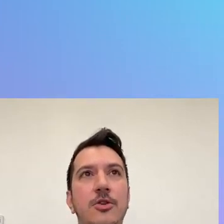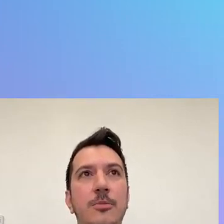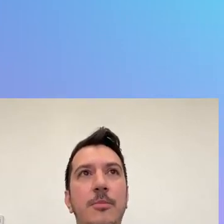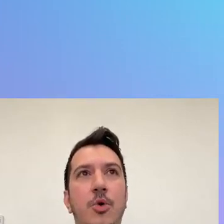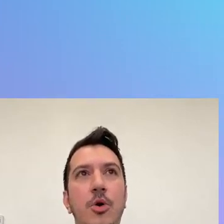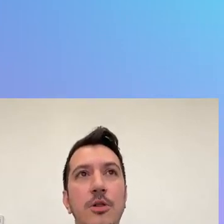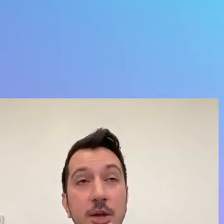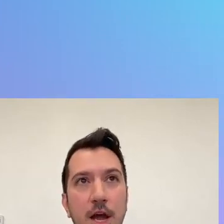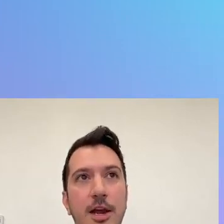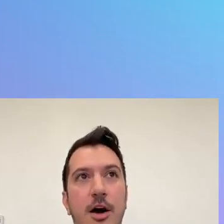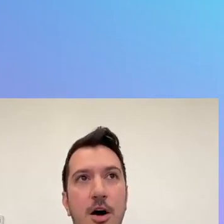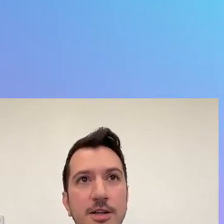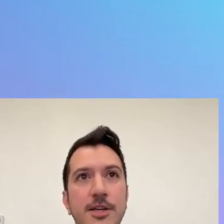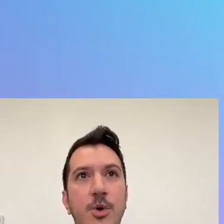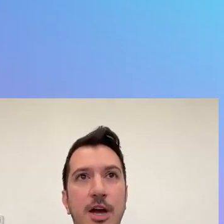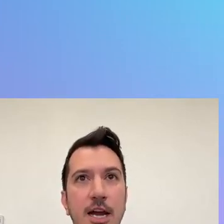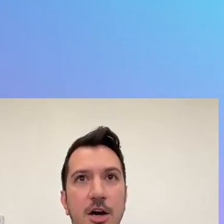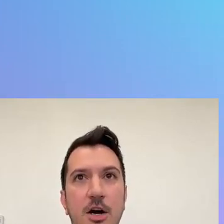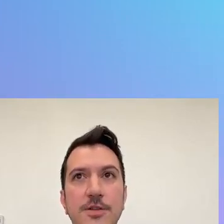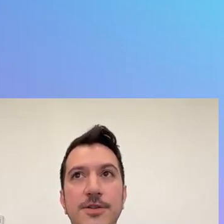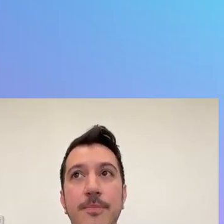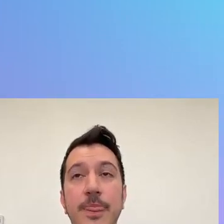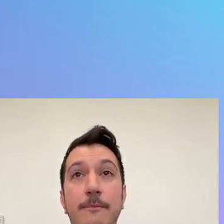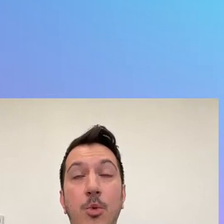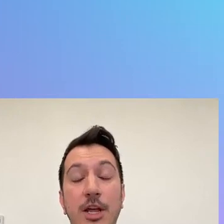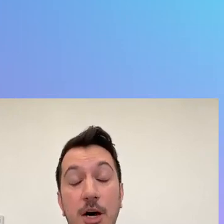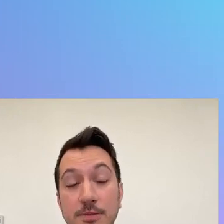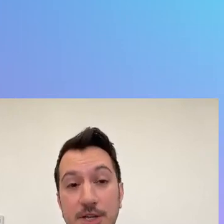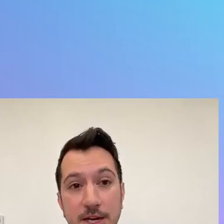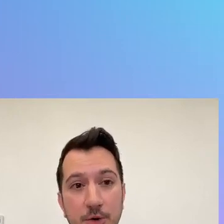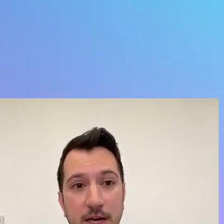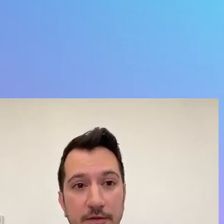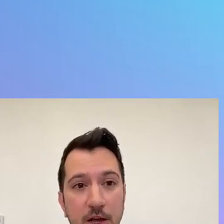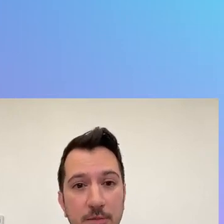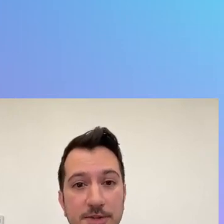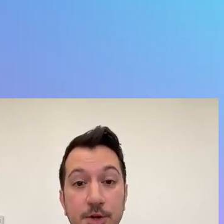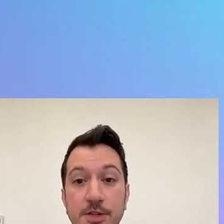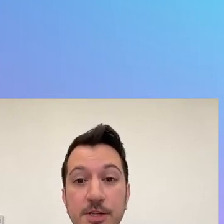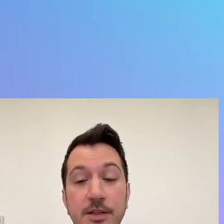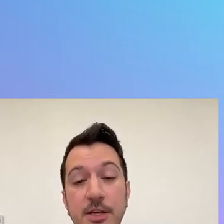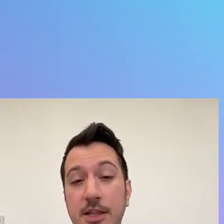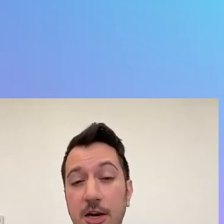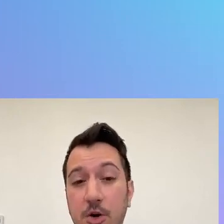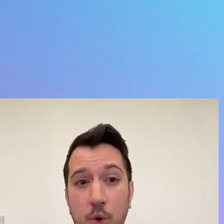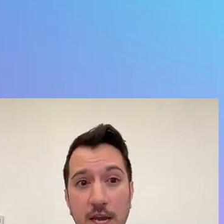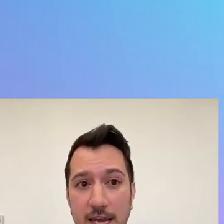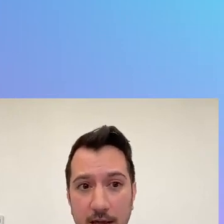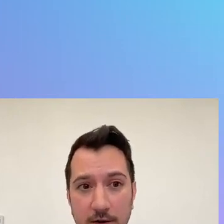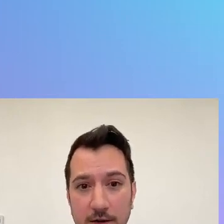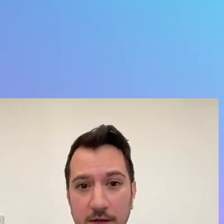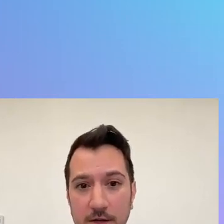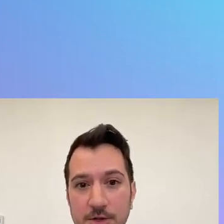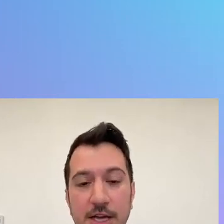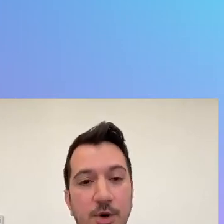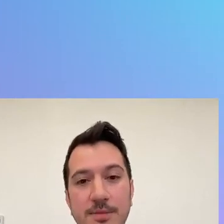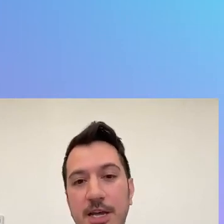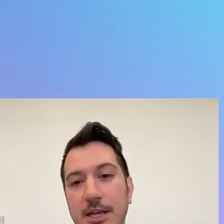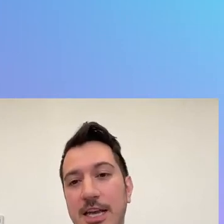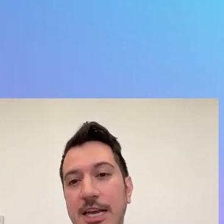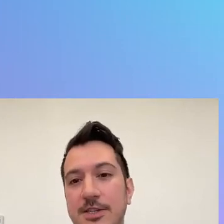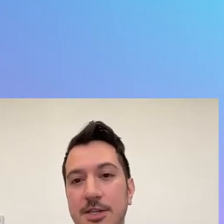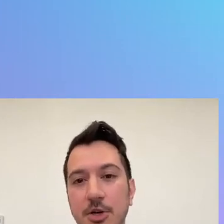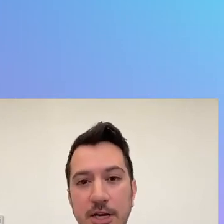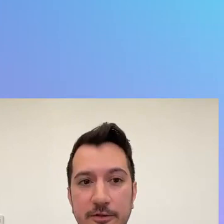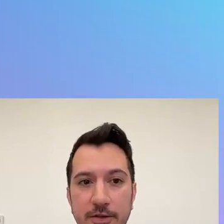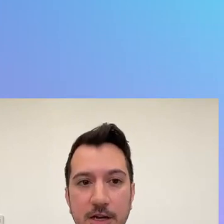at a little bit more leeway, honestly, with icons. But when it comes to interactive elements, there's nothing there quite yet. So that's why I'm saying